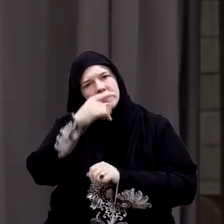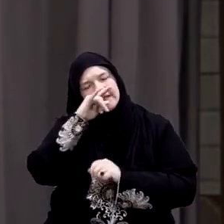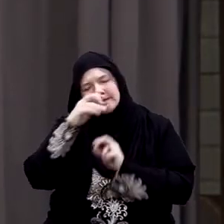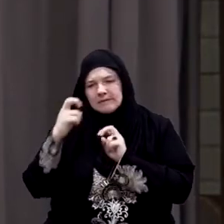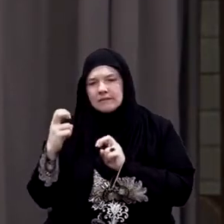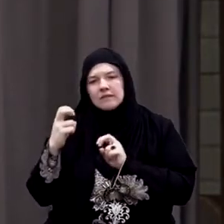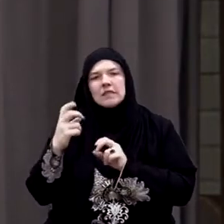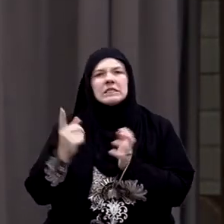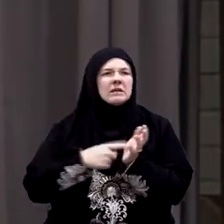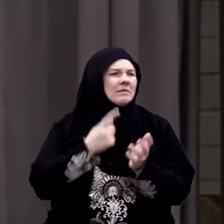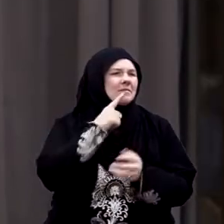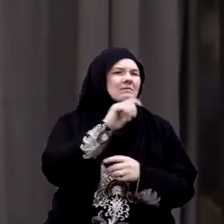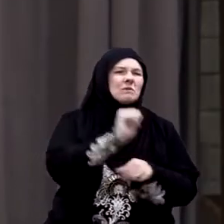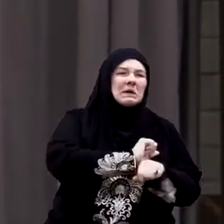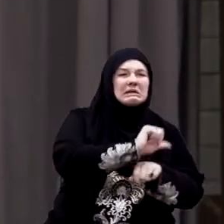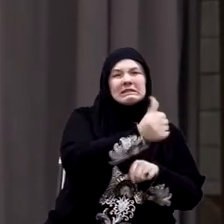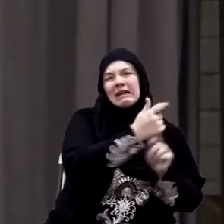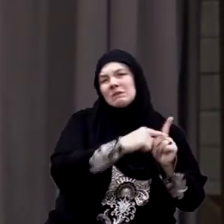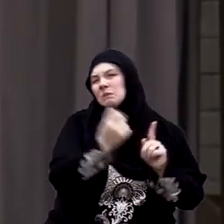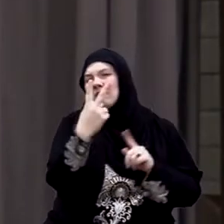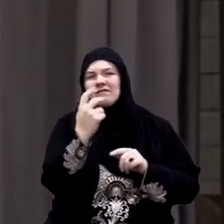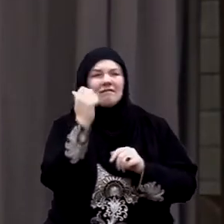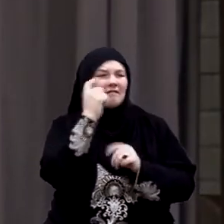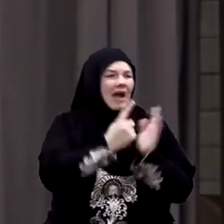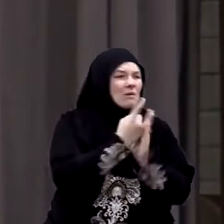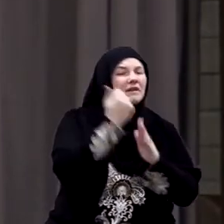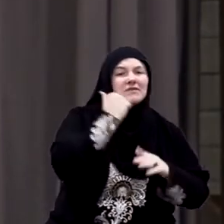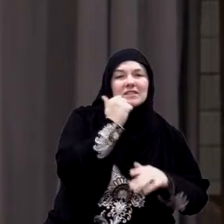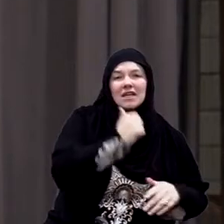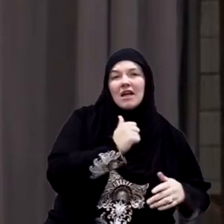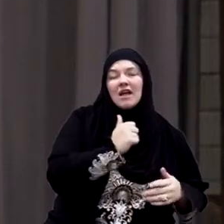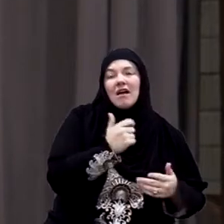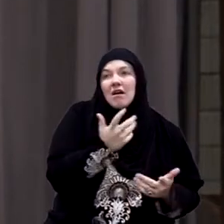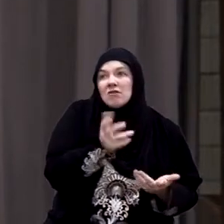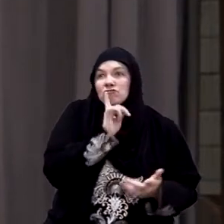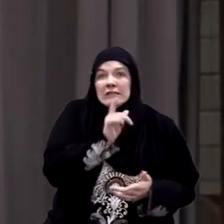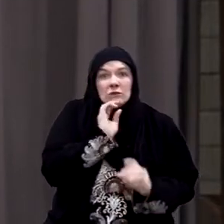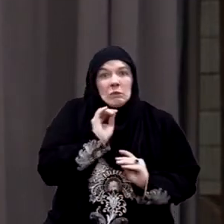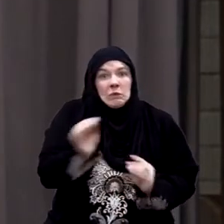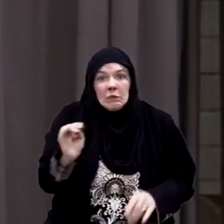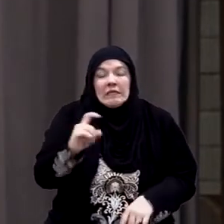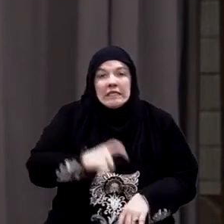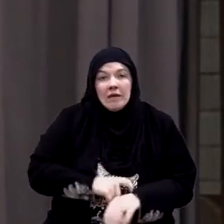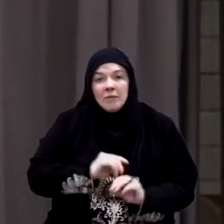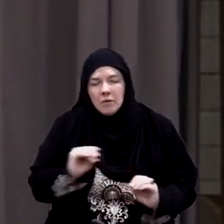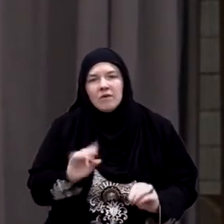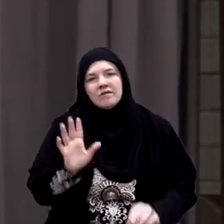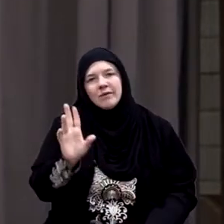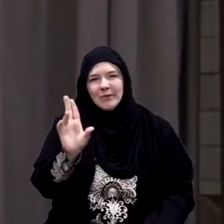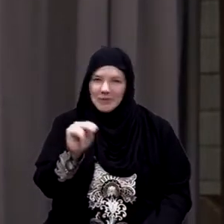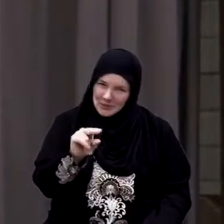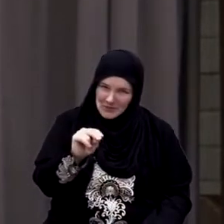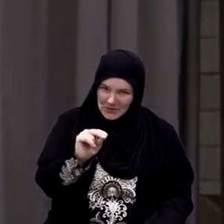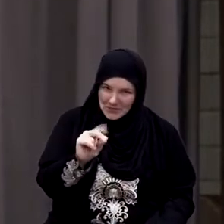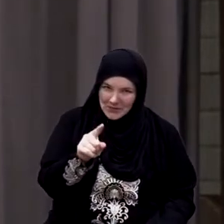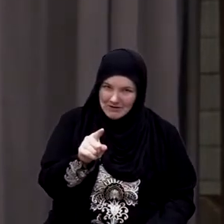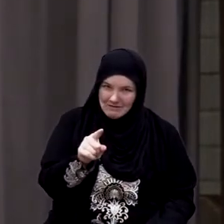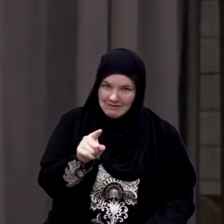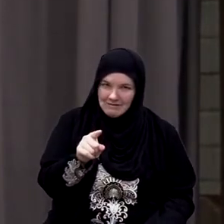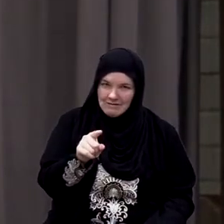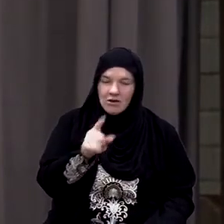say, I work 10, 12 hours a day. I actually don't have time. No, make them